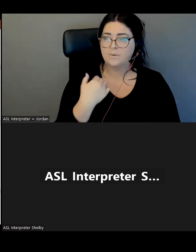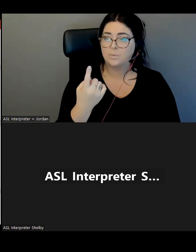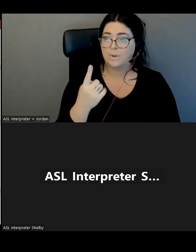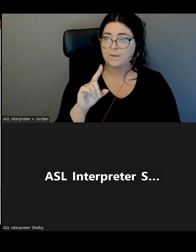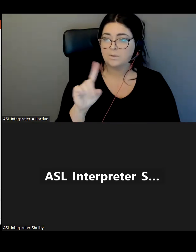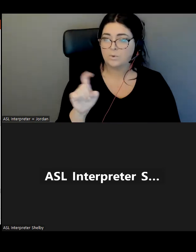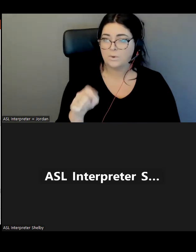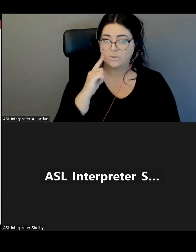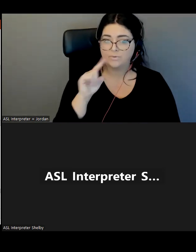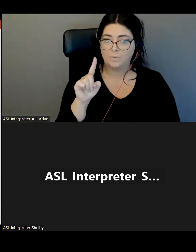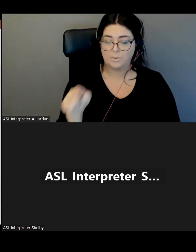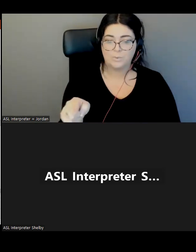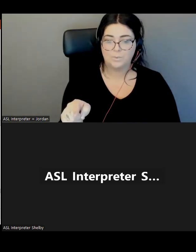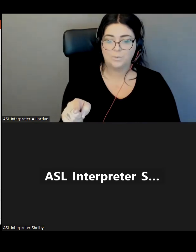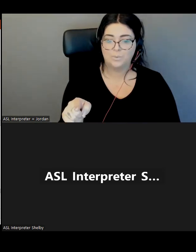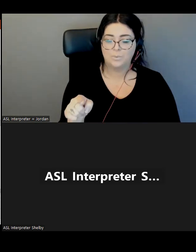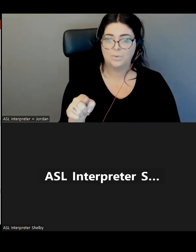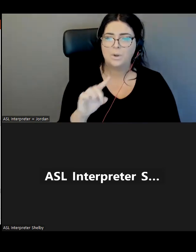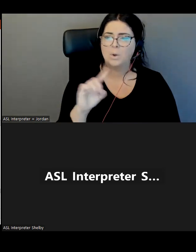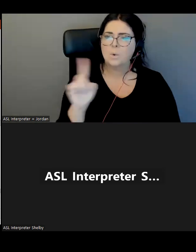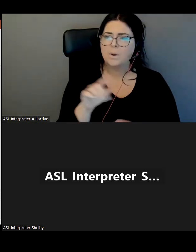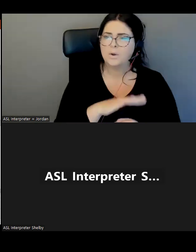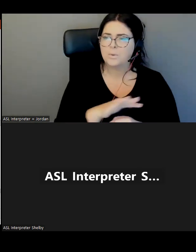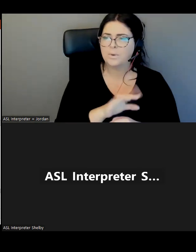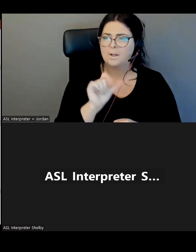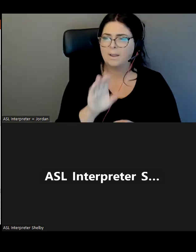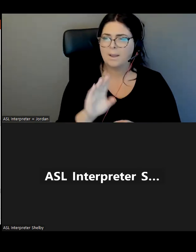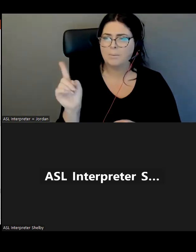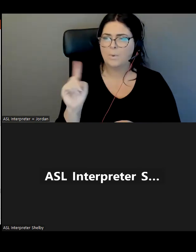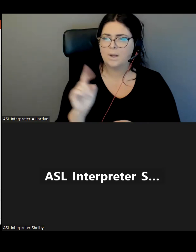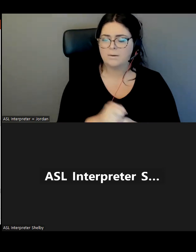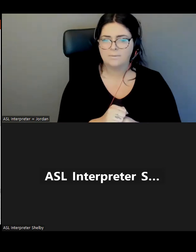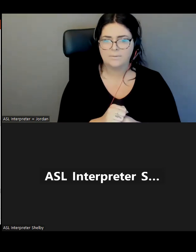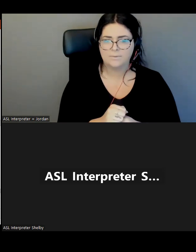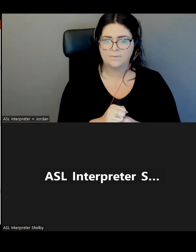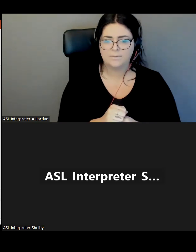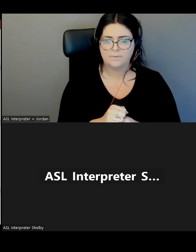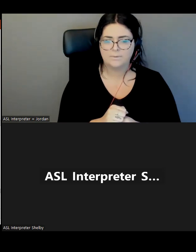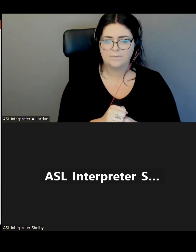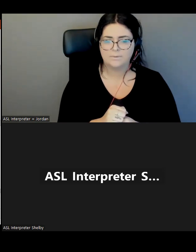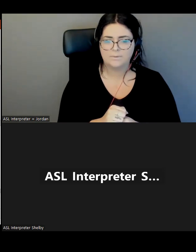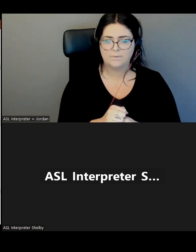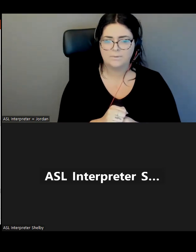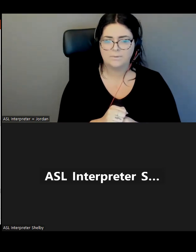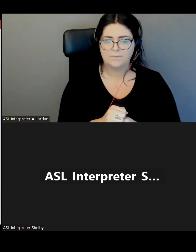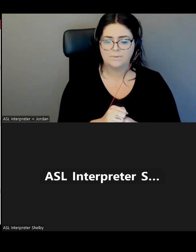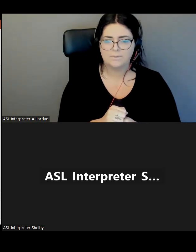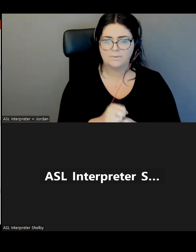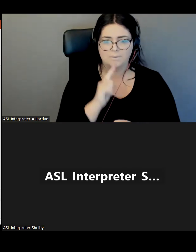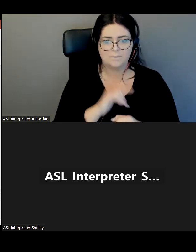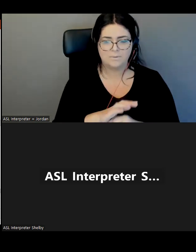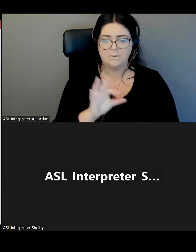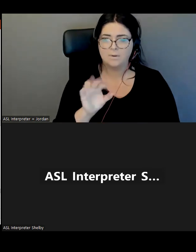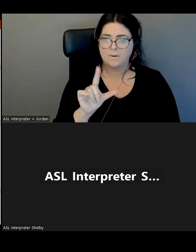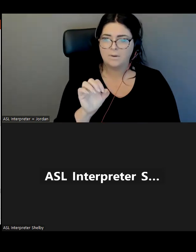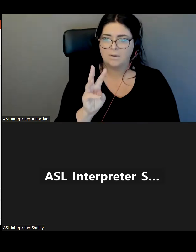chat specifically for you, and it says, where are you located in Labrador? So I am actually located in Flowers